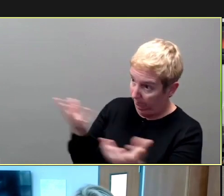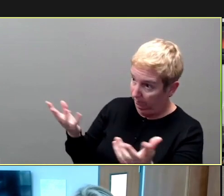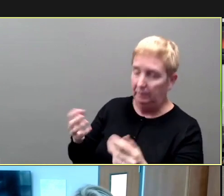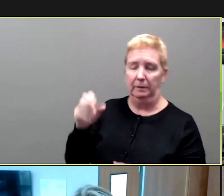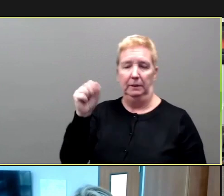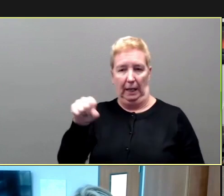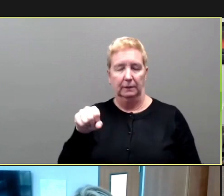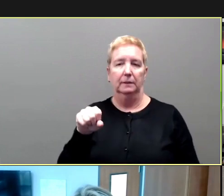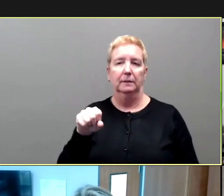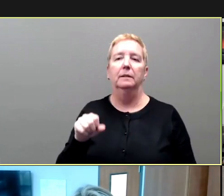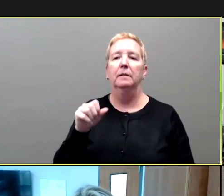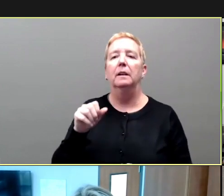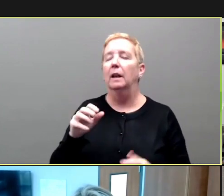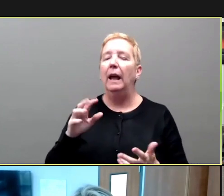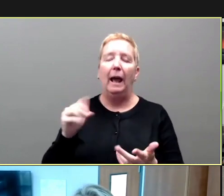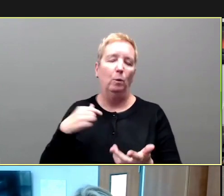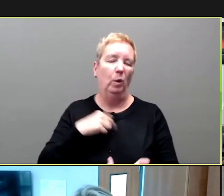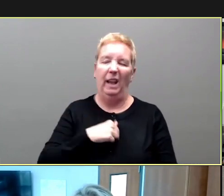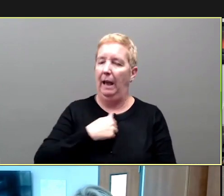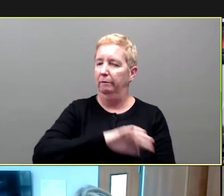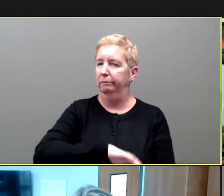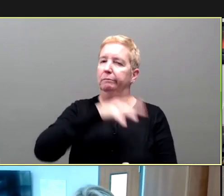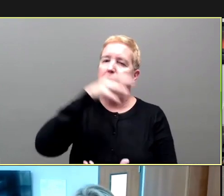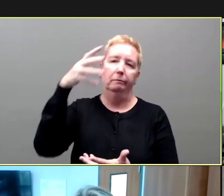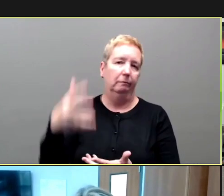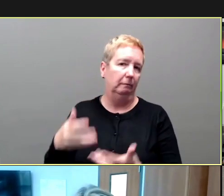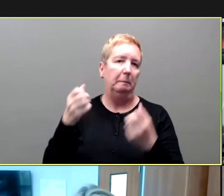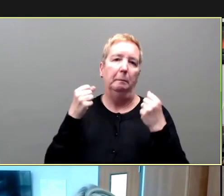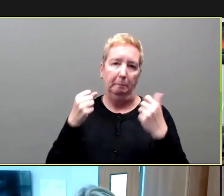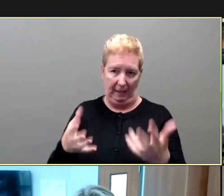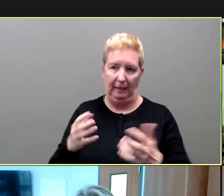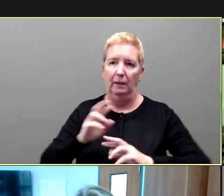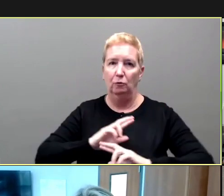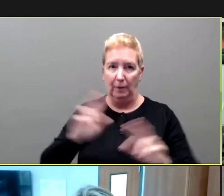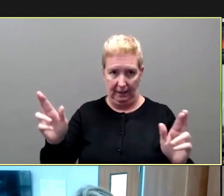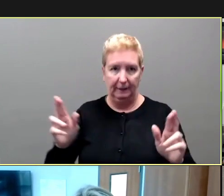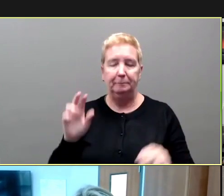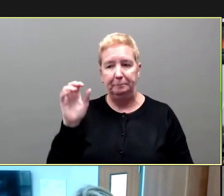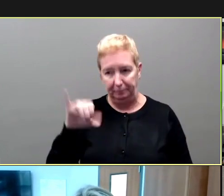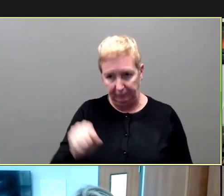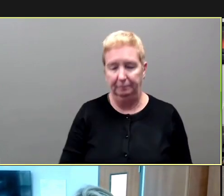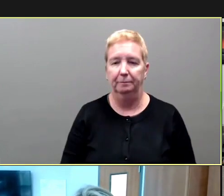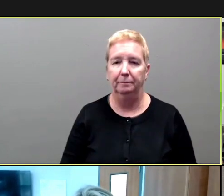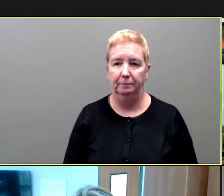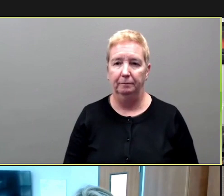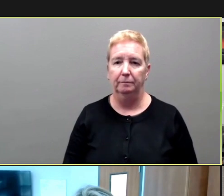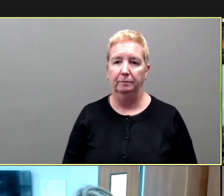given, yeah. And we have plenty of a supply in hand. And we have plenty of supply right now, yeah.